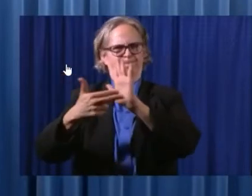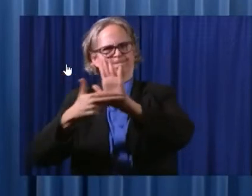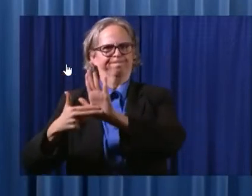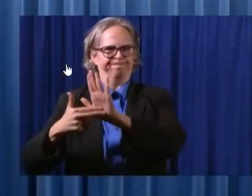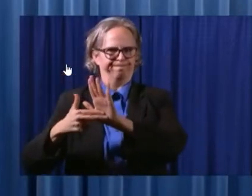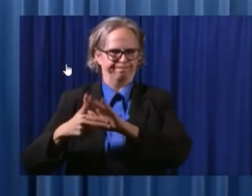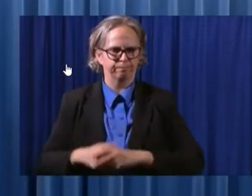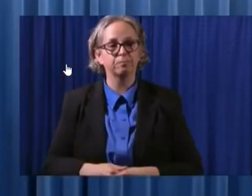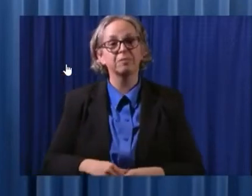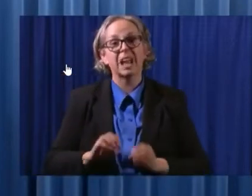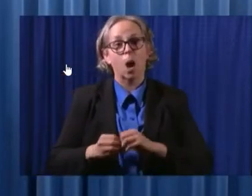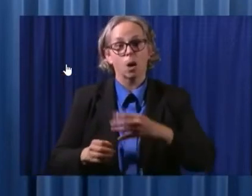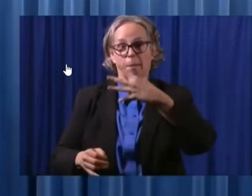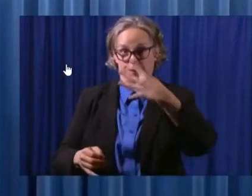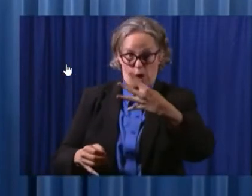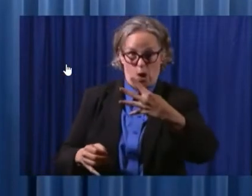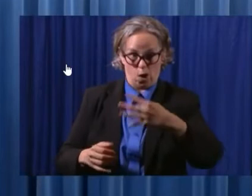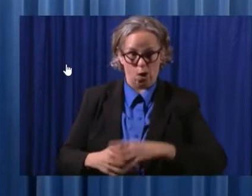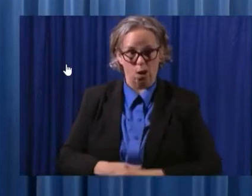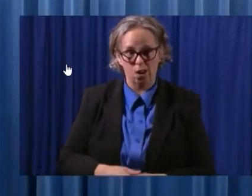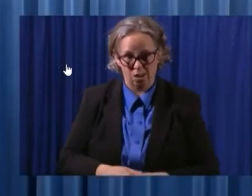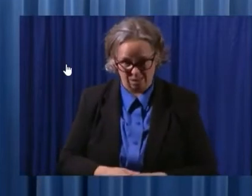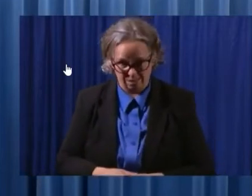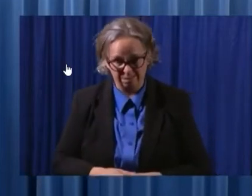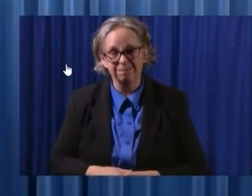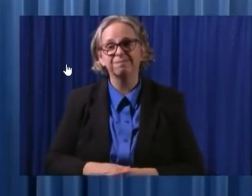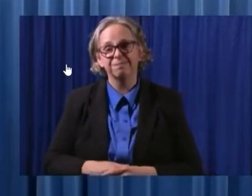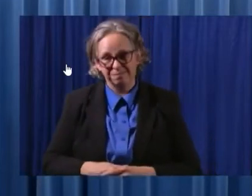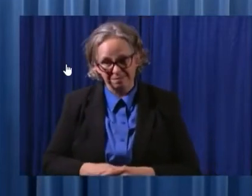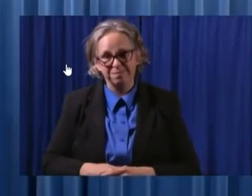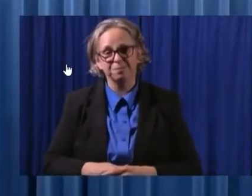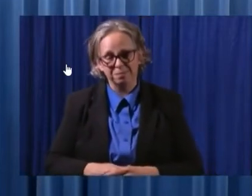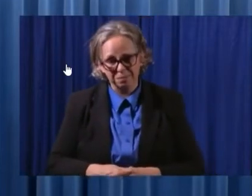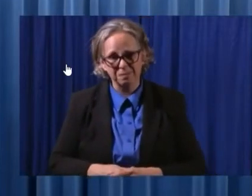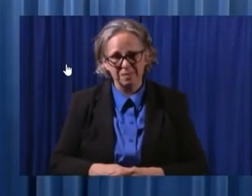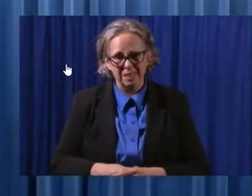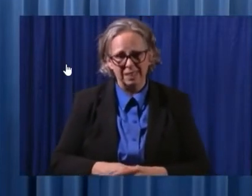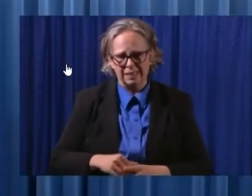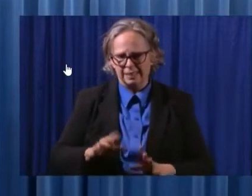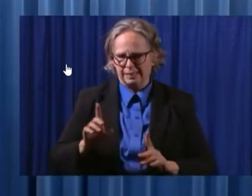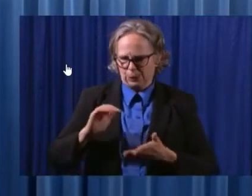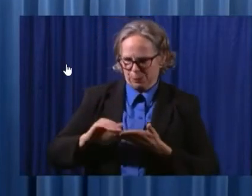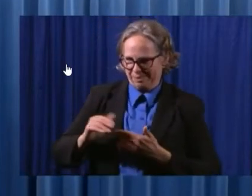Again, let's look at symptom indicators.